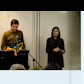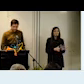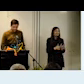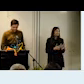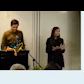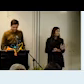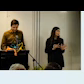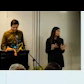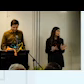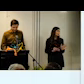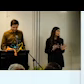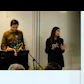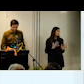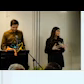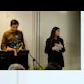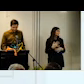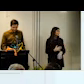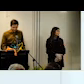Tim's buffering indeed.